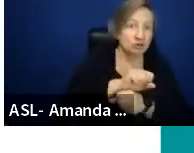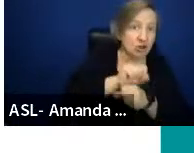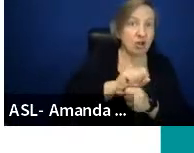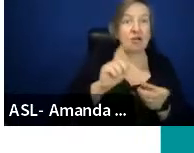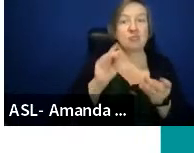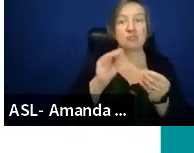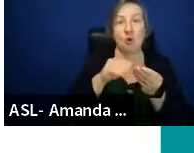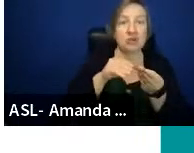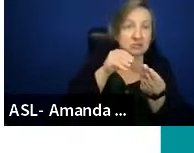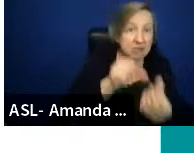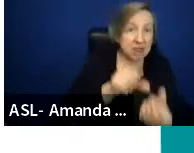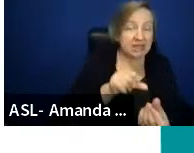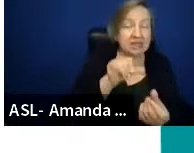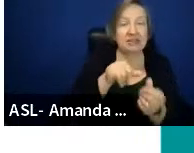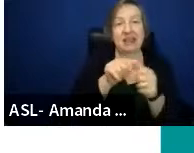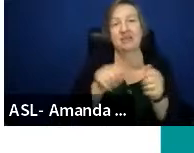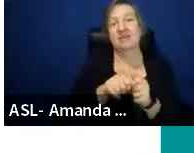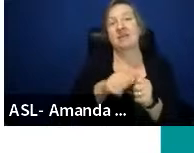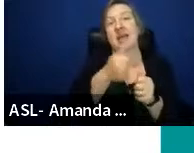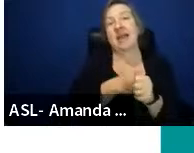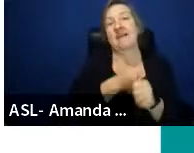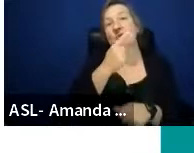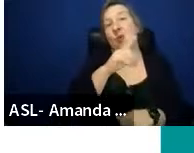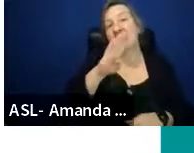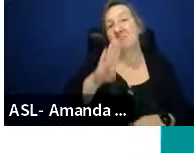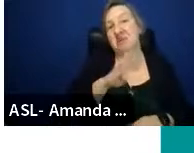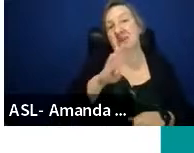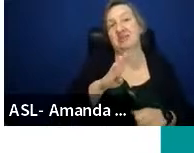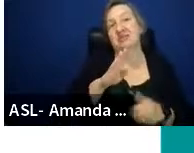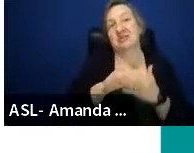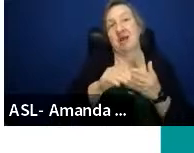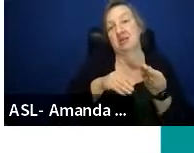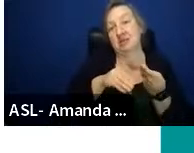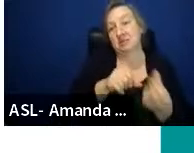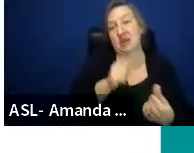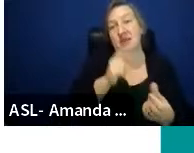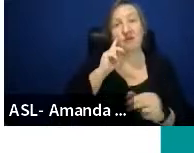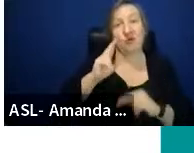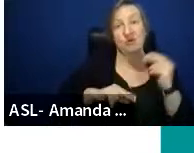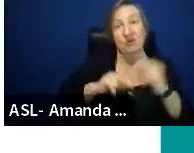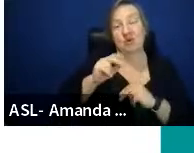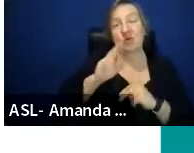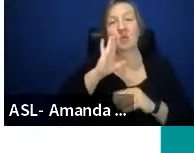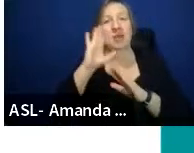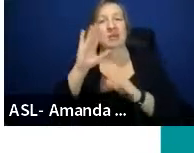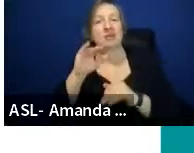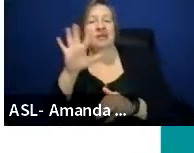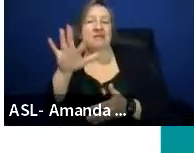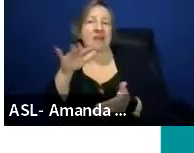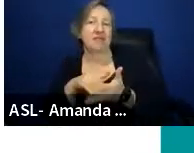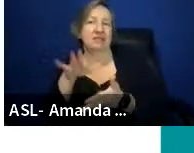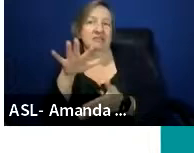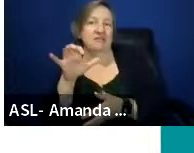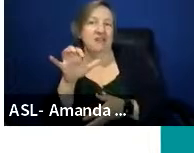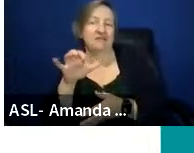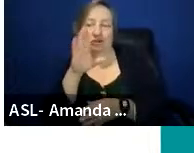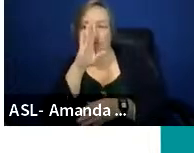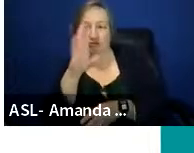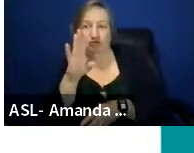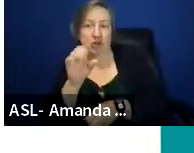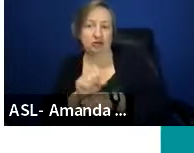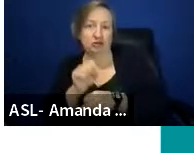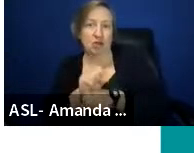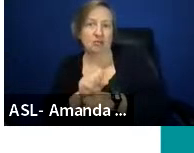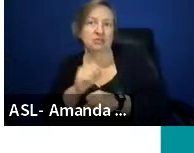$1 billion in construction spent, we're expected to see approximately 5,500 direct jobs, such as construction